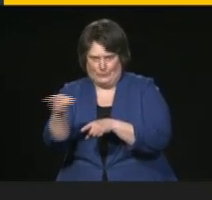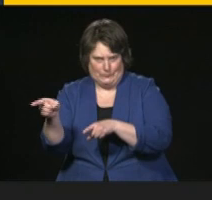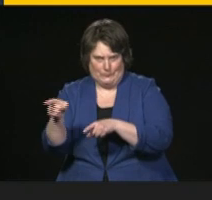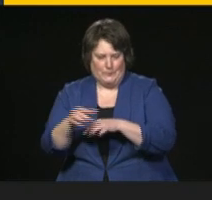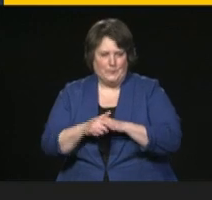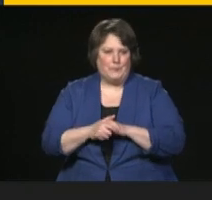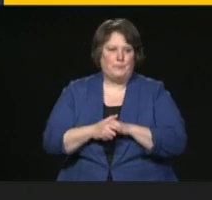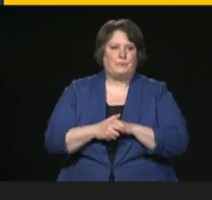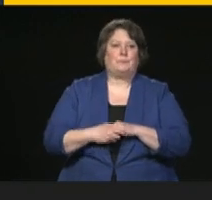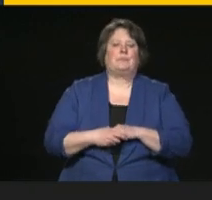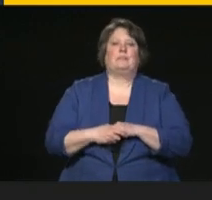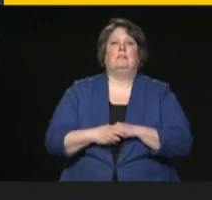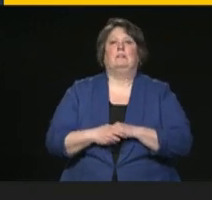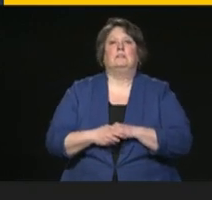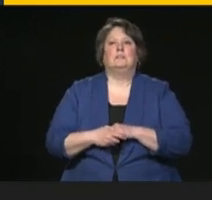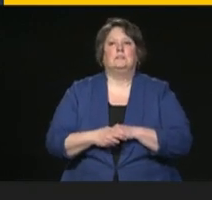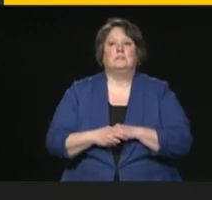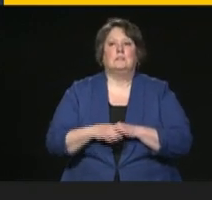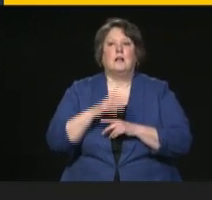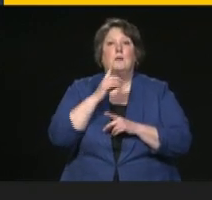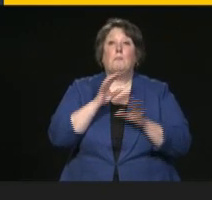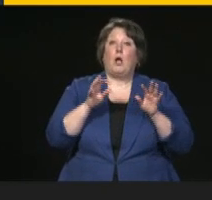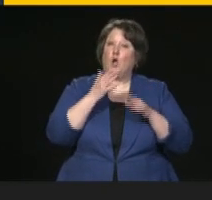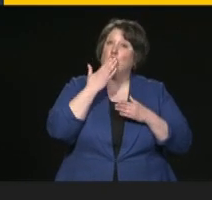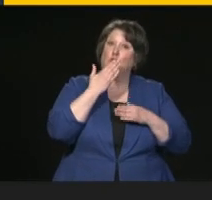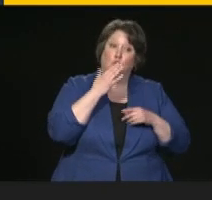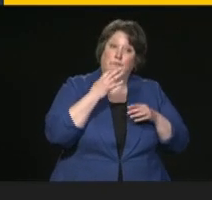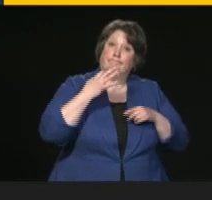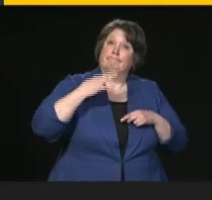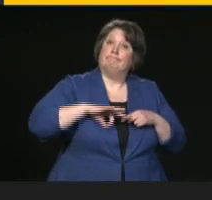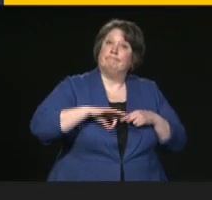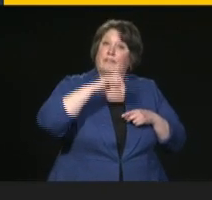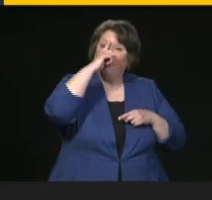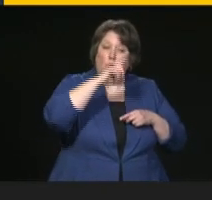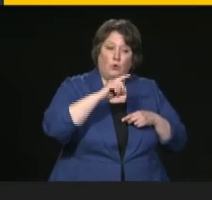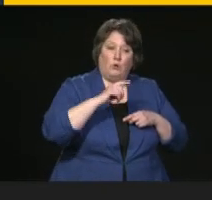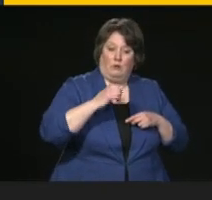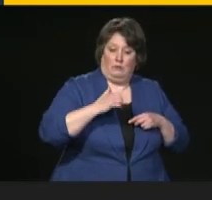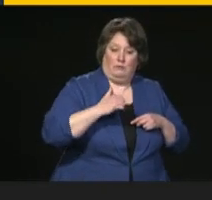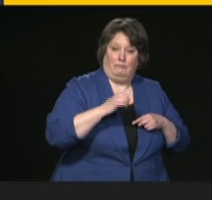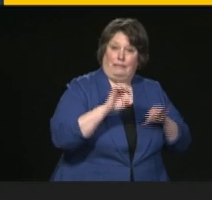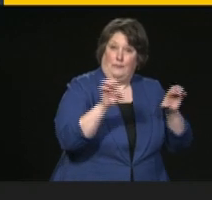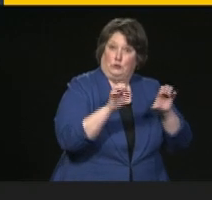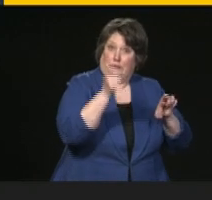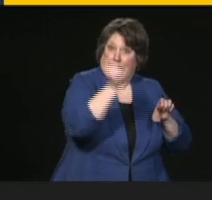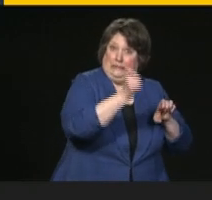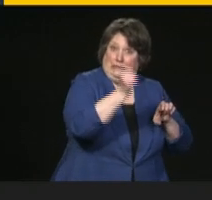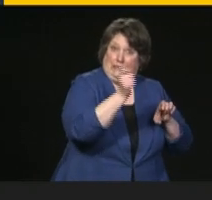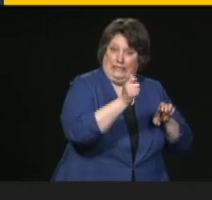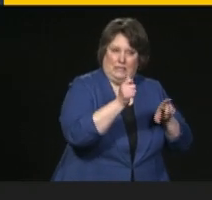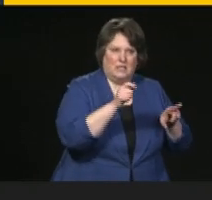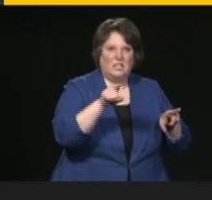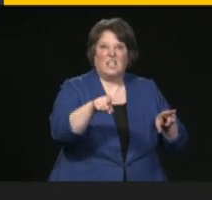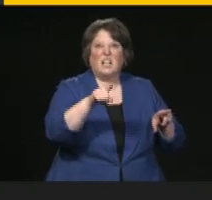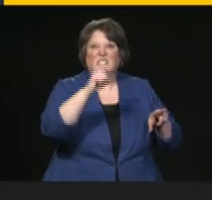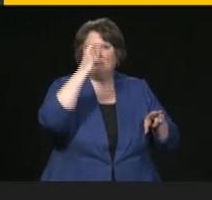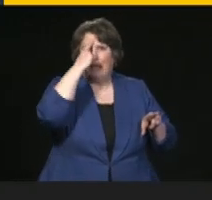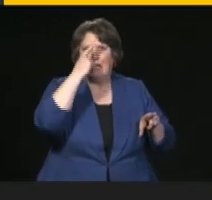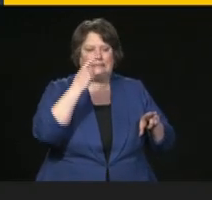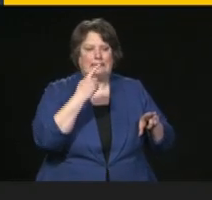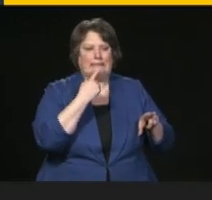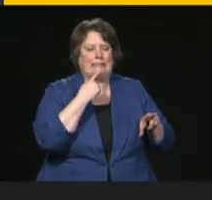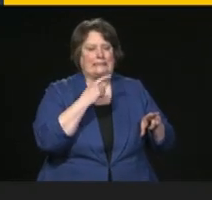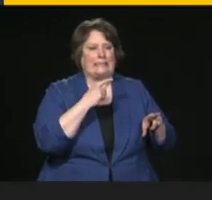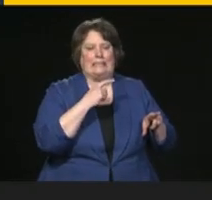Response Benefit is that even if an employee says that we're going to furlough an employer, a company decides to furlough